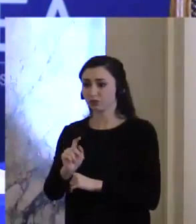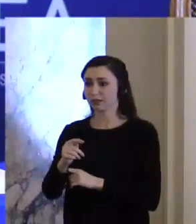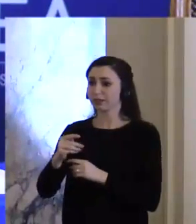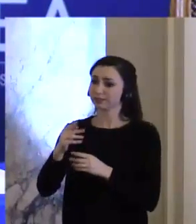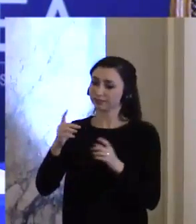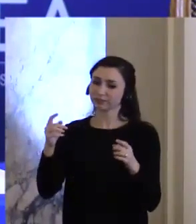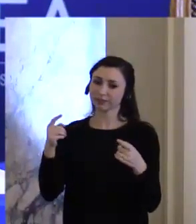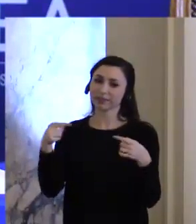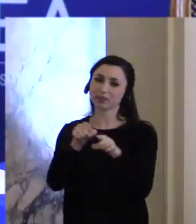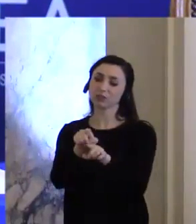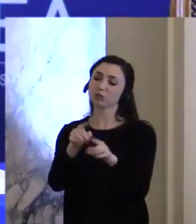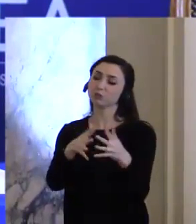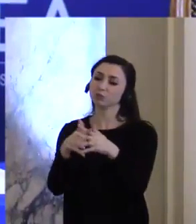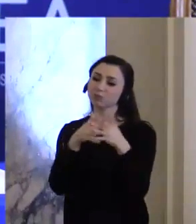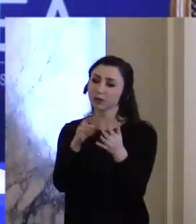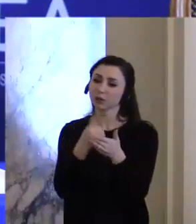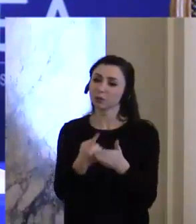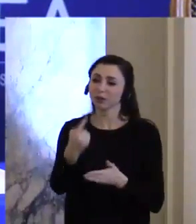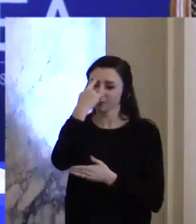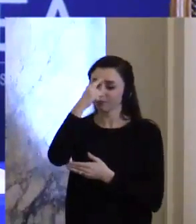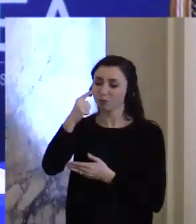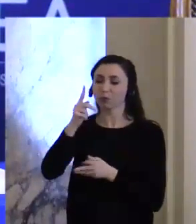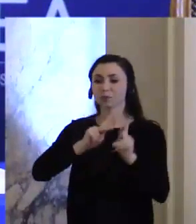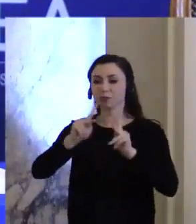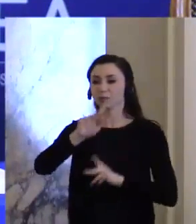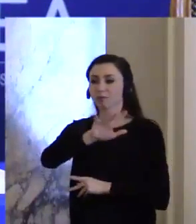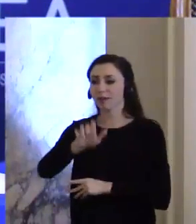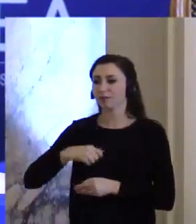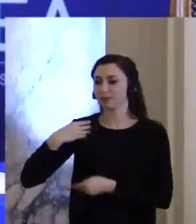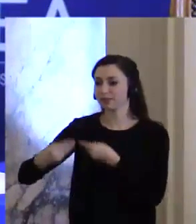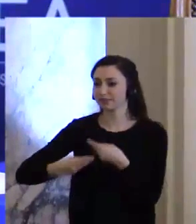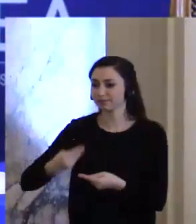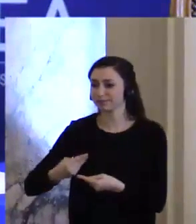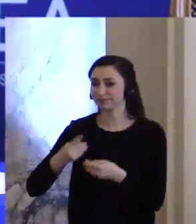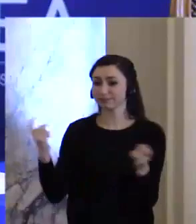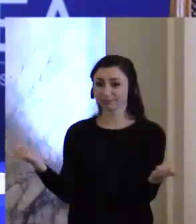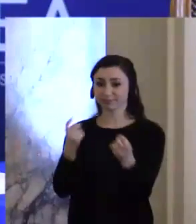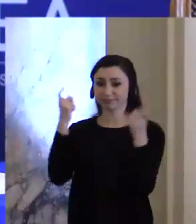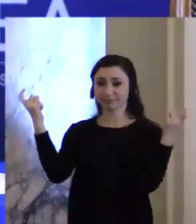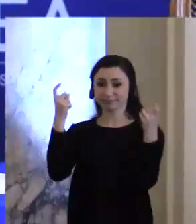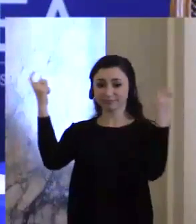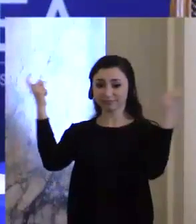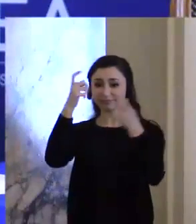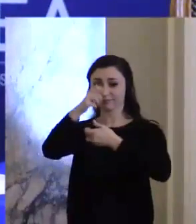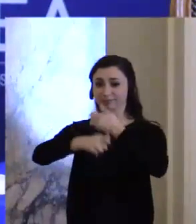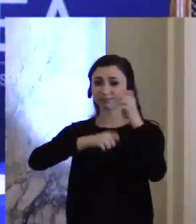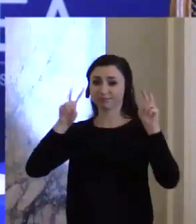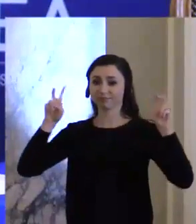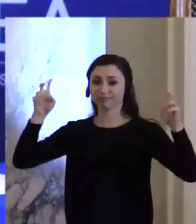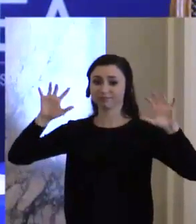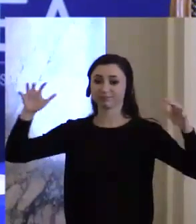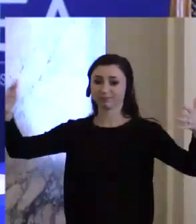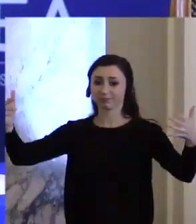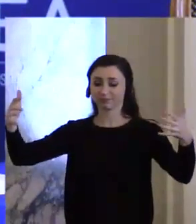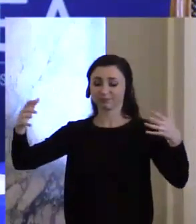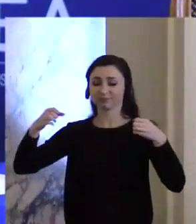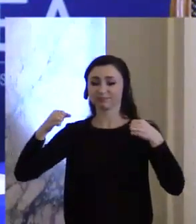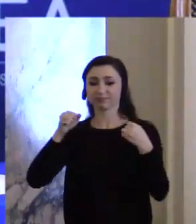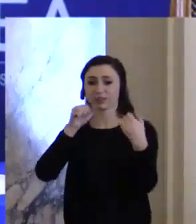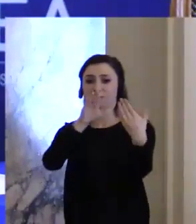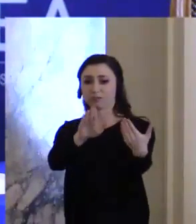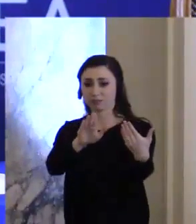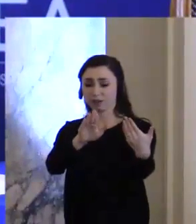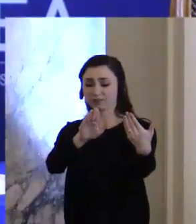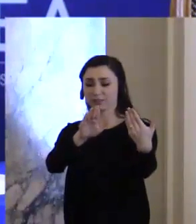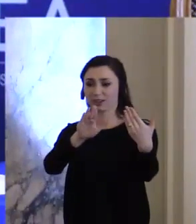African Descent. This year's celebration will be held under the theme Confronting Slavery's Legacy of